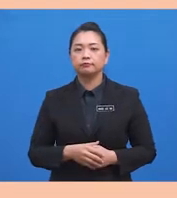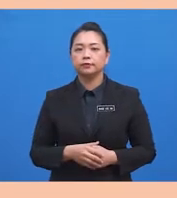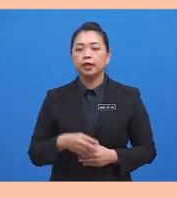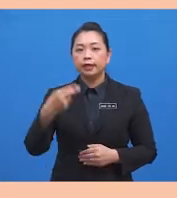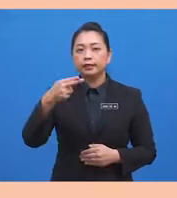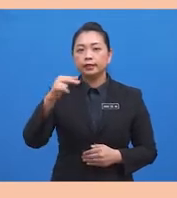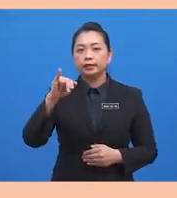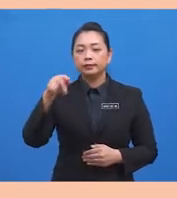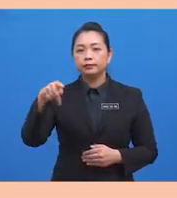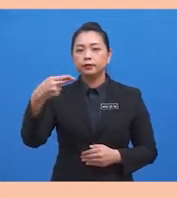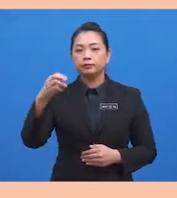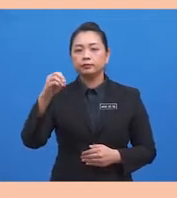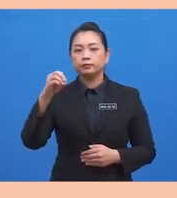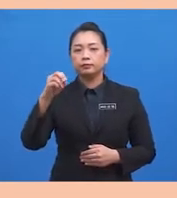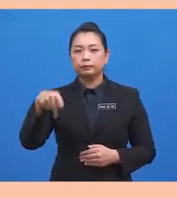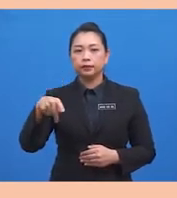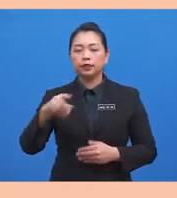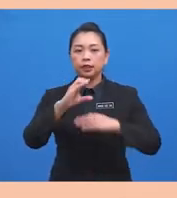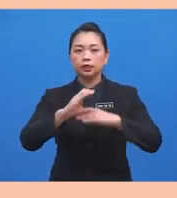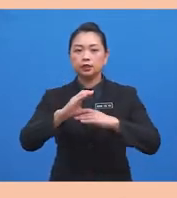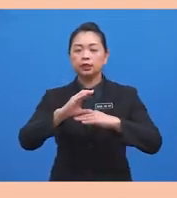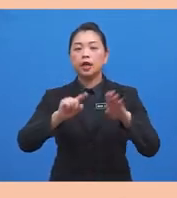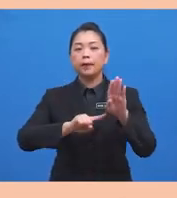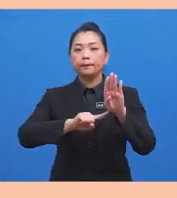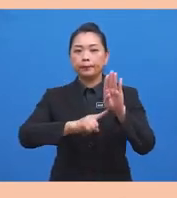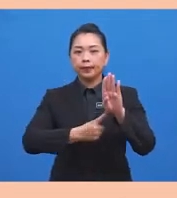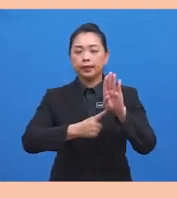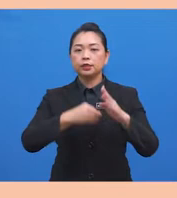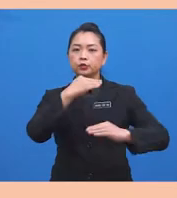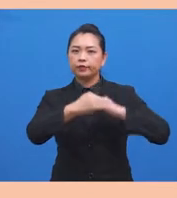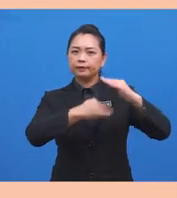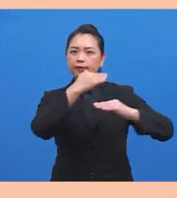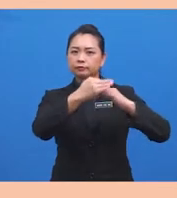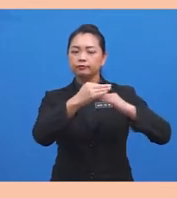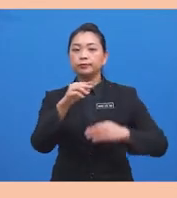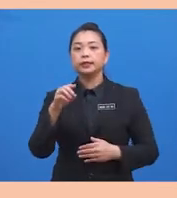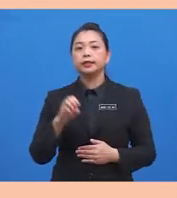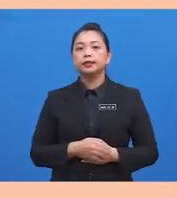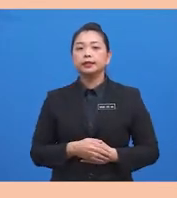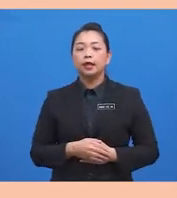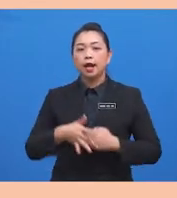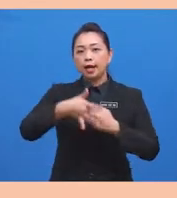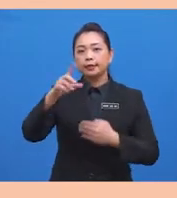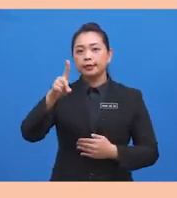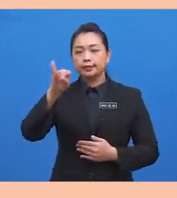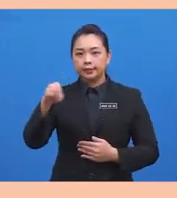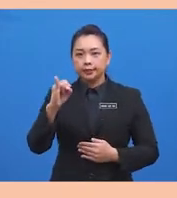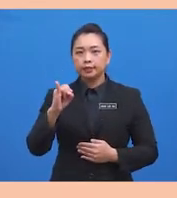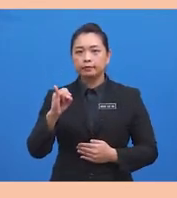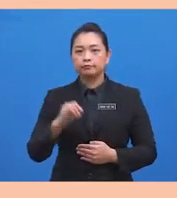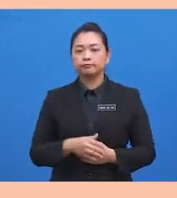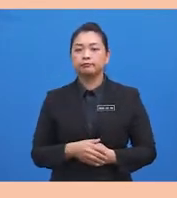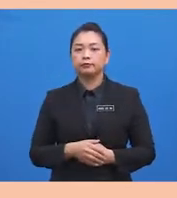Hip-hop culture begins to develop the early DJs coming up with techniques such as scratching, MC starting to